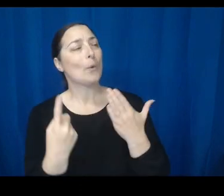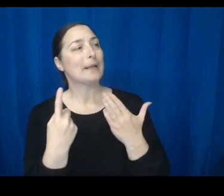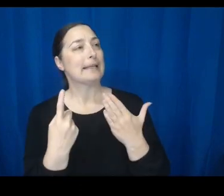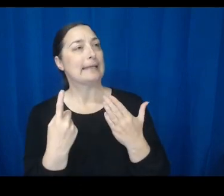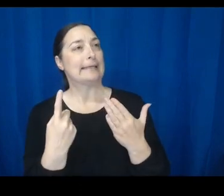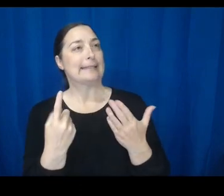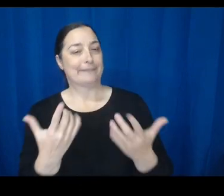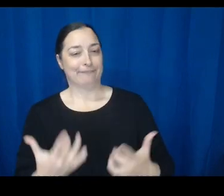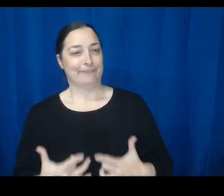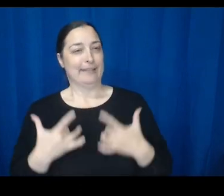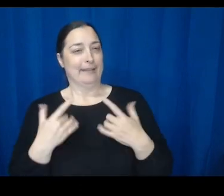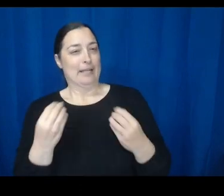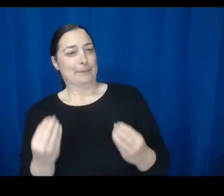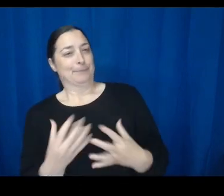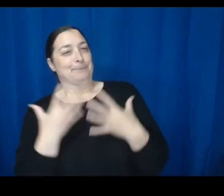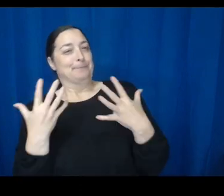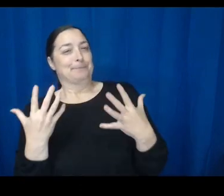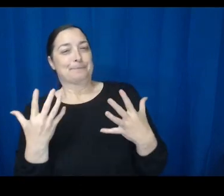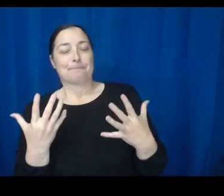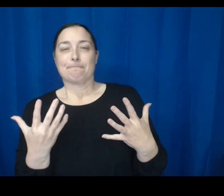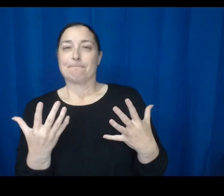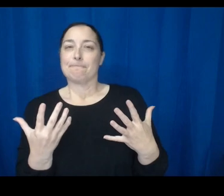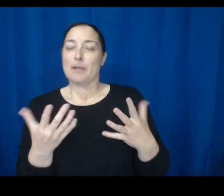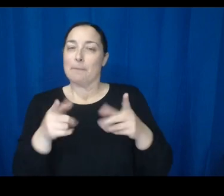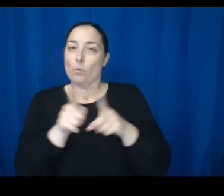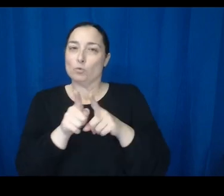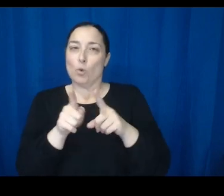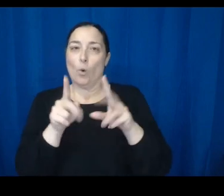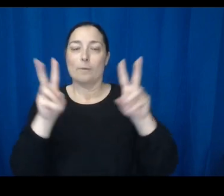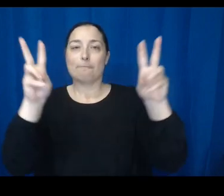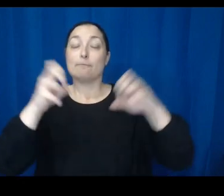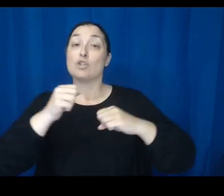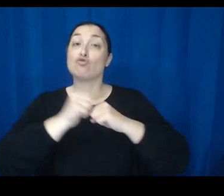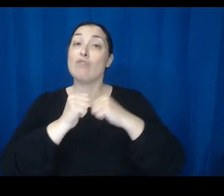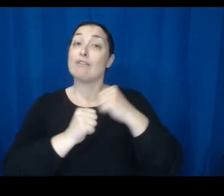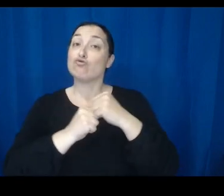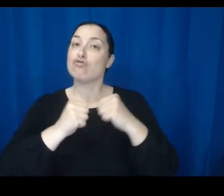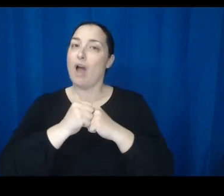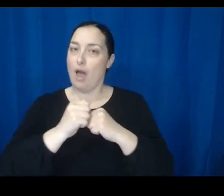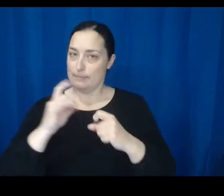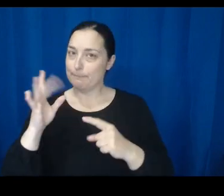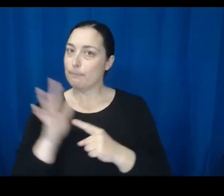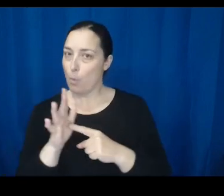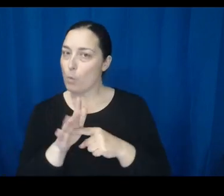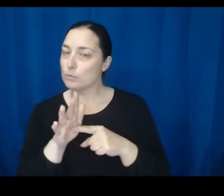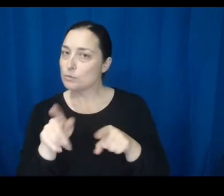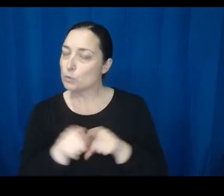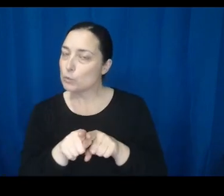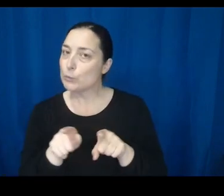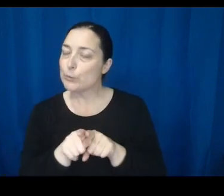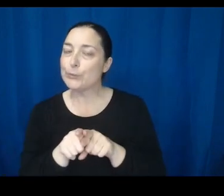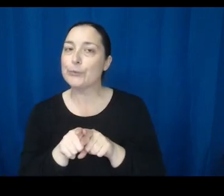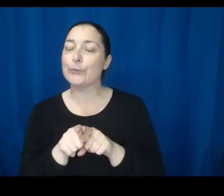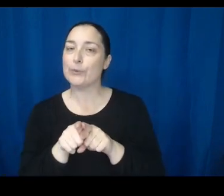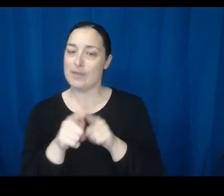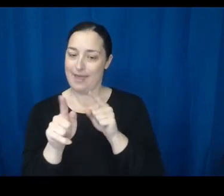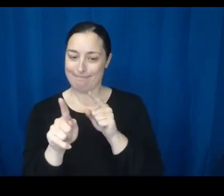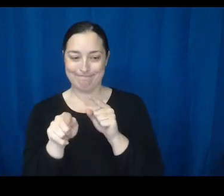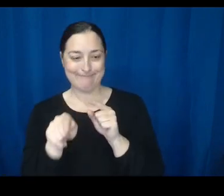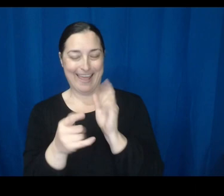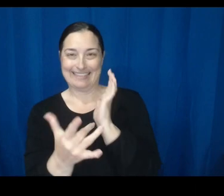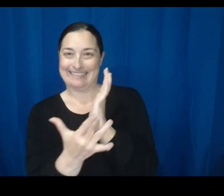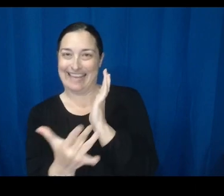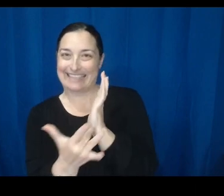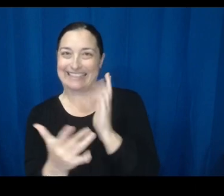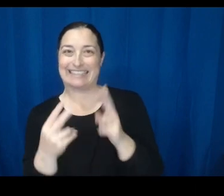light, it's also structurally important too to have the color there as a way of defining the various